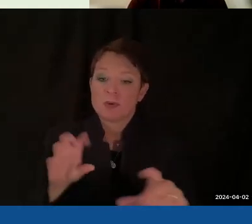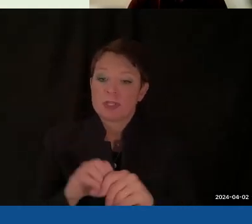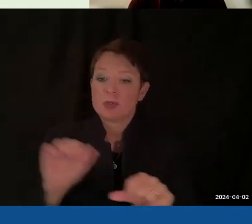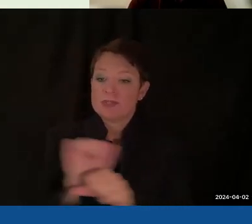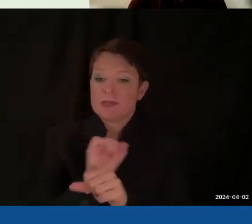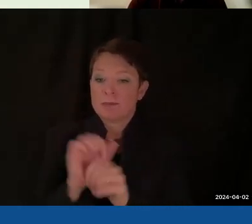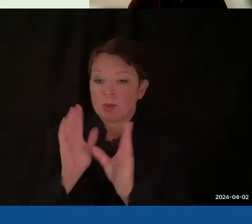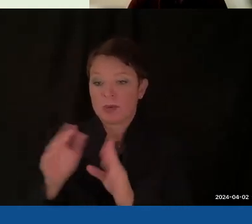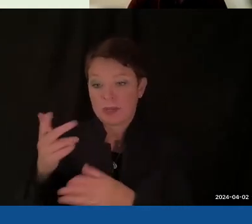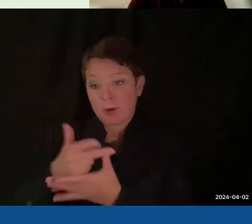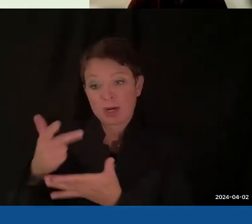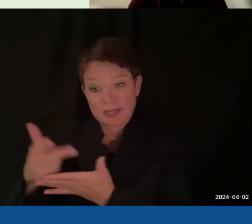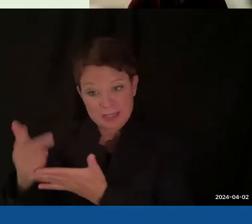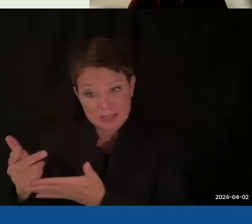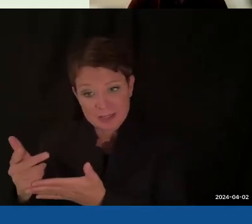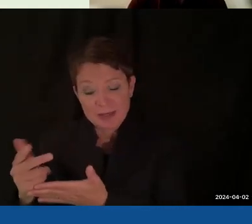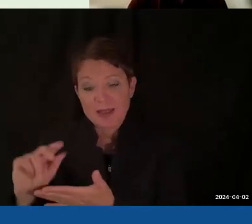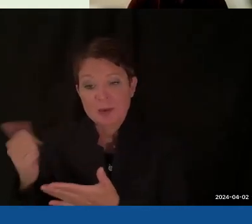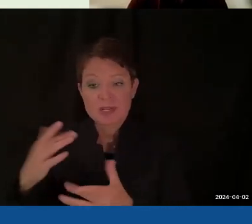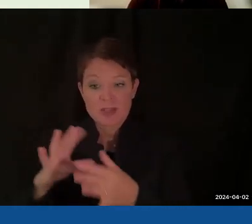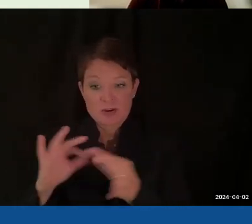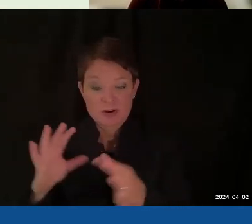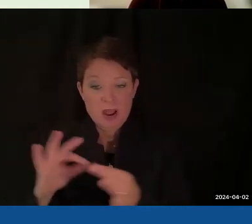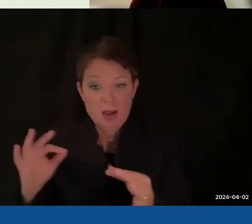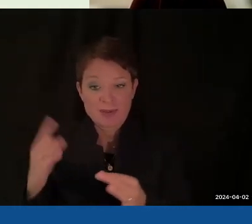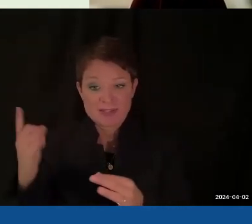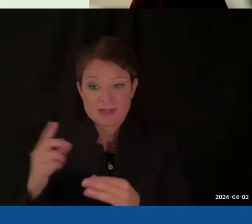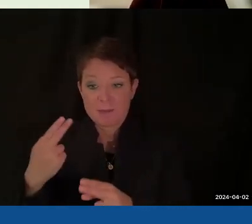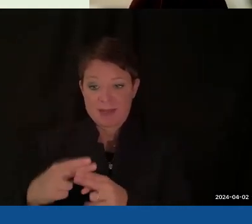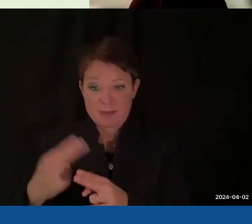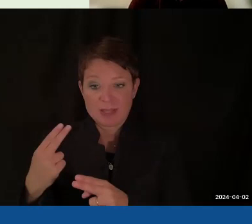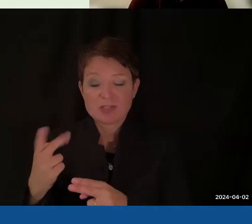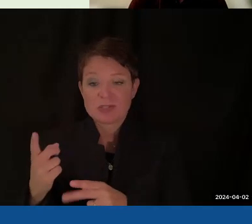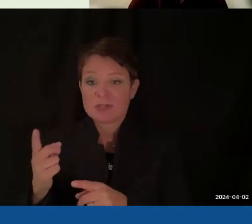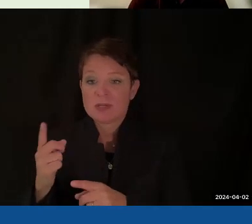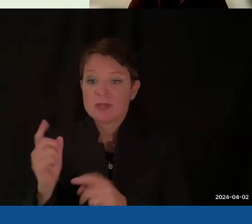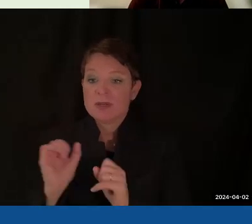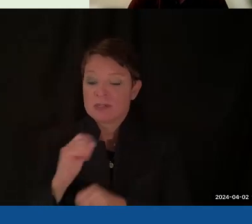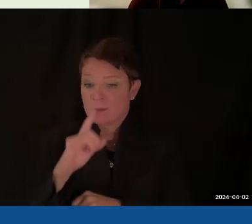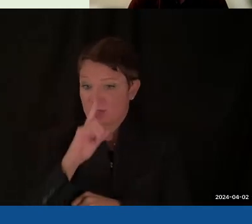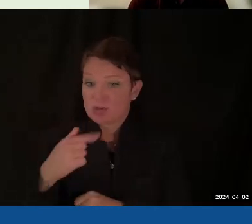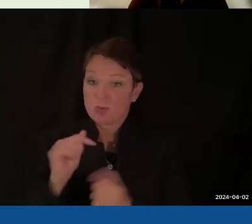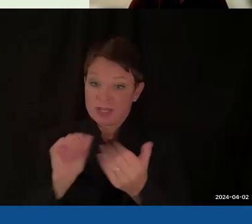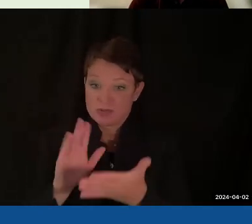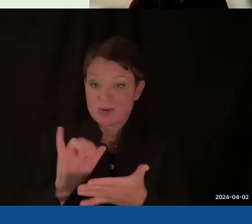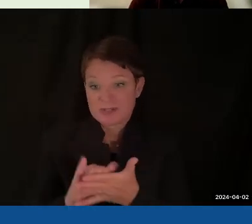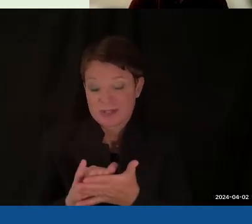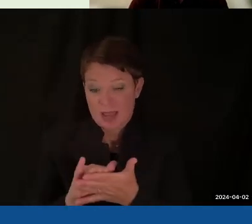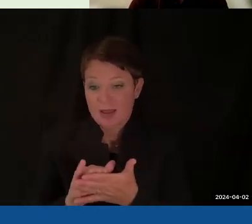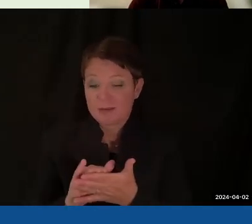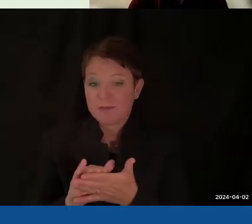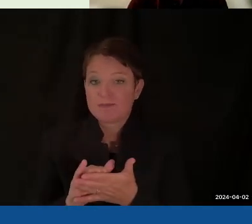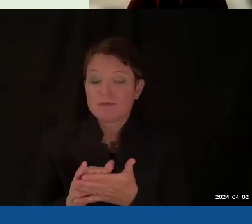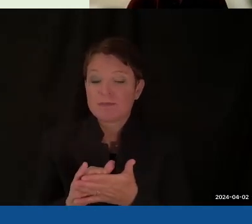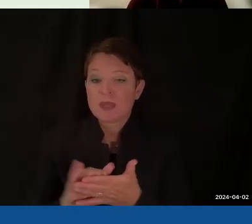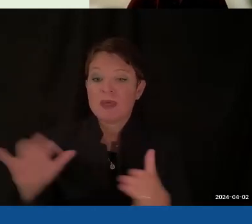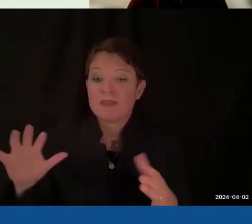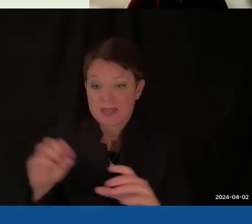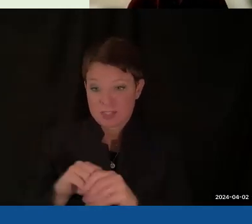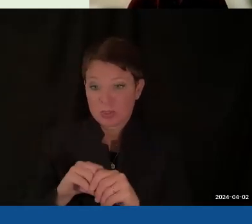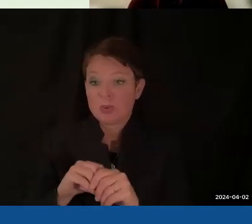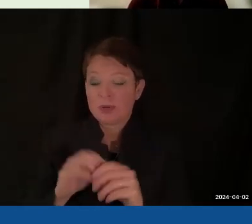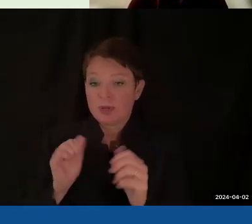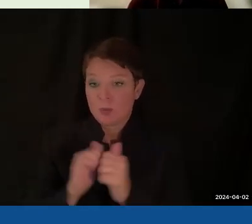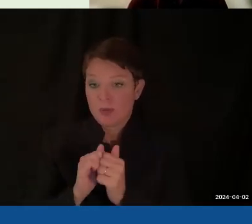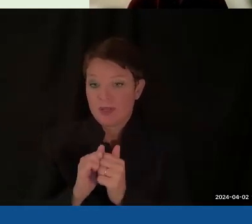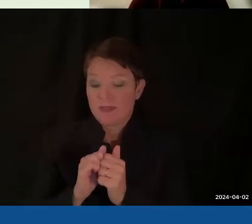employee parking. That was another comment that the agencies made to make sure that we address that. So that is included